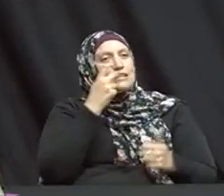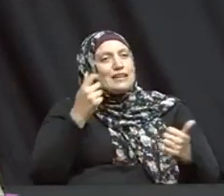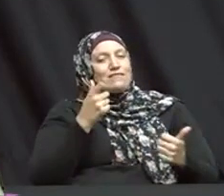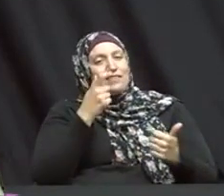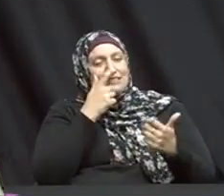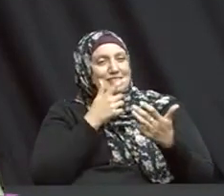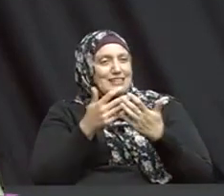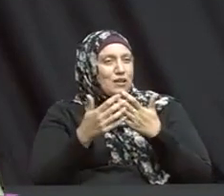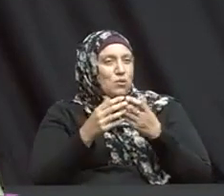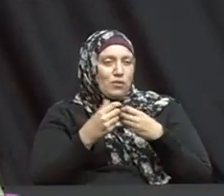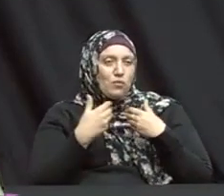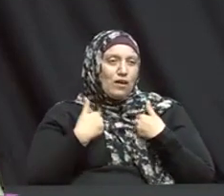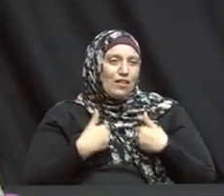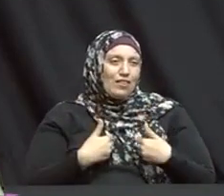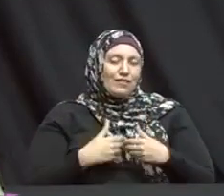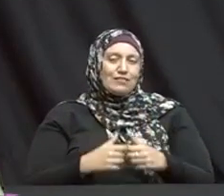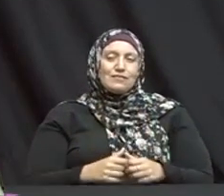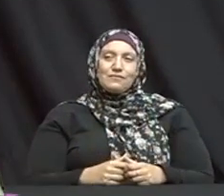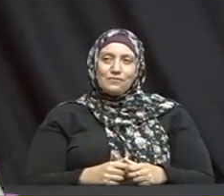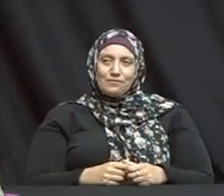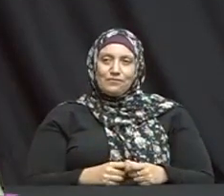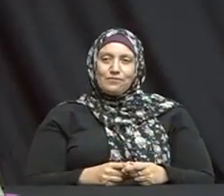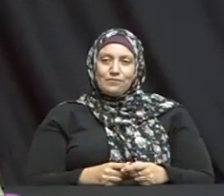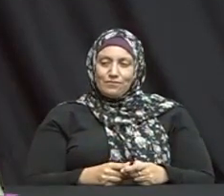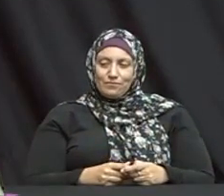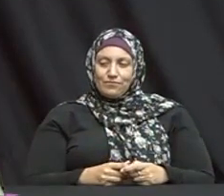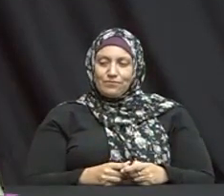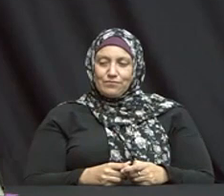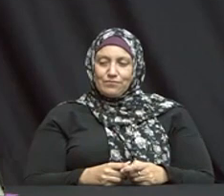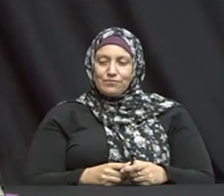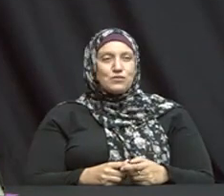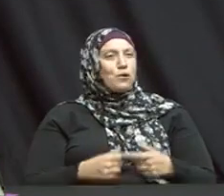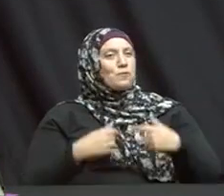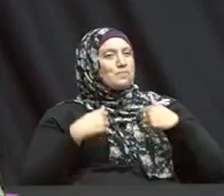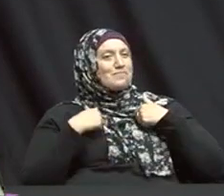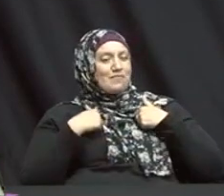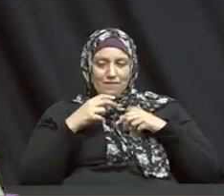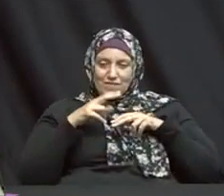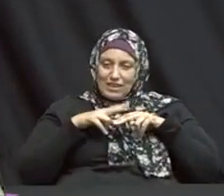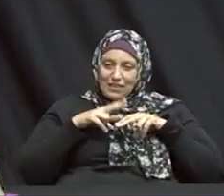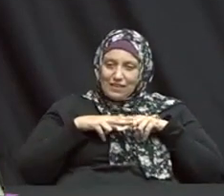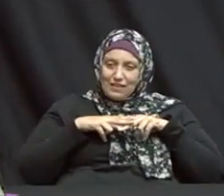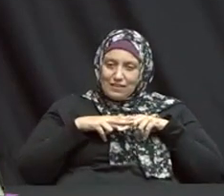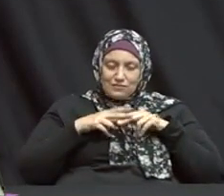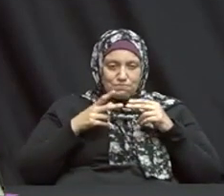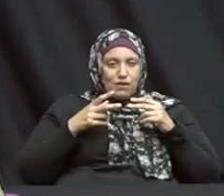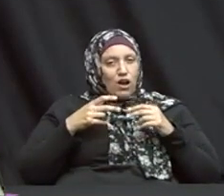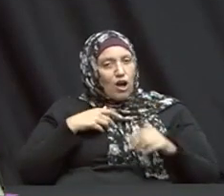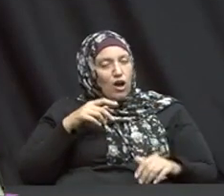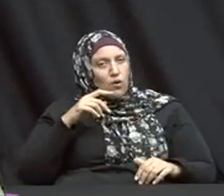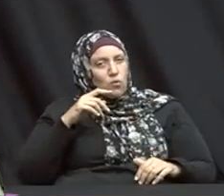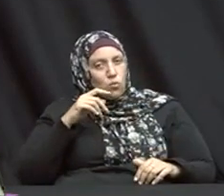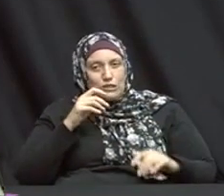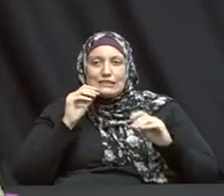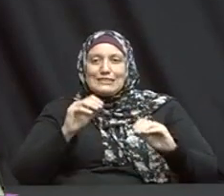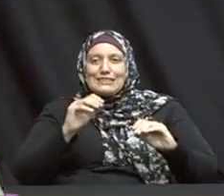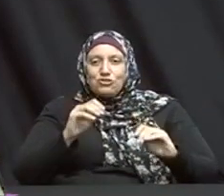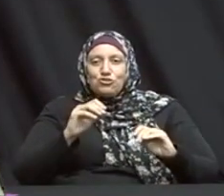substituting the wisdom and the methodology that a parent, if they were alive, would implement as they slowly pass wealth upon their